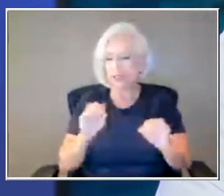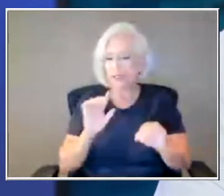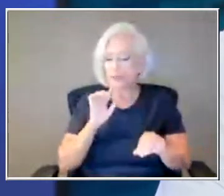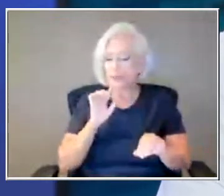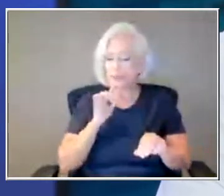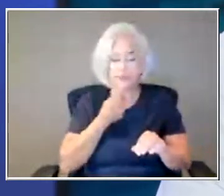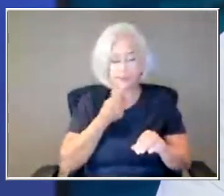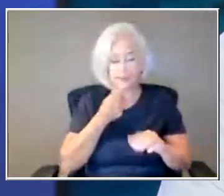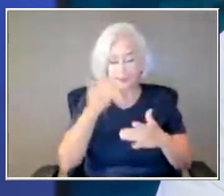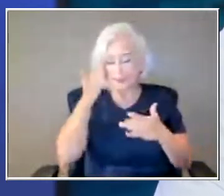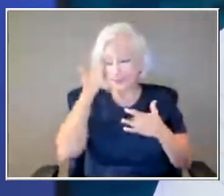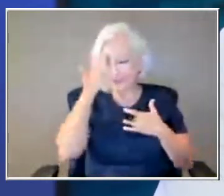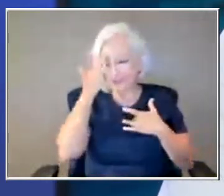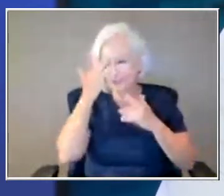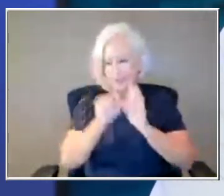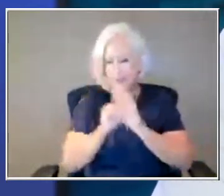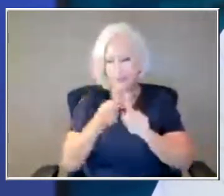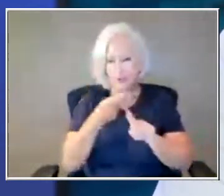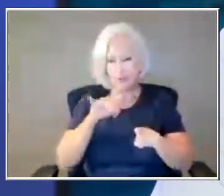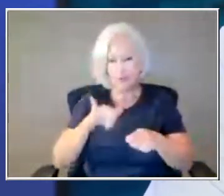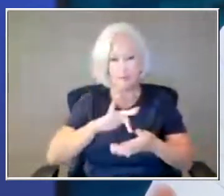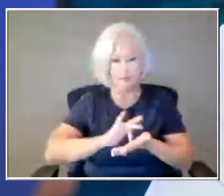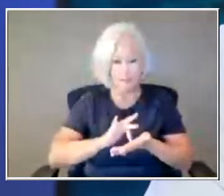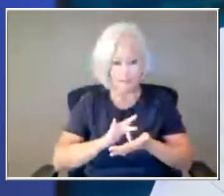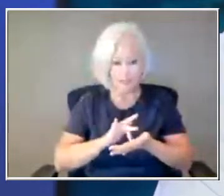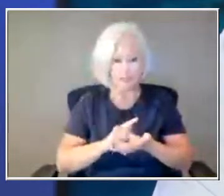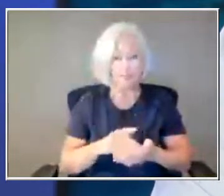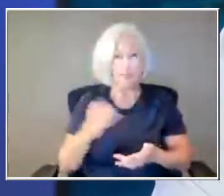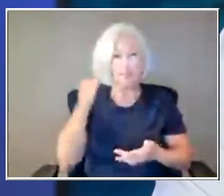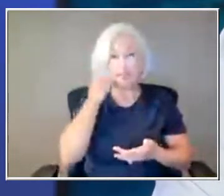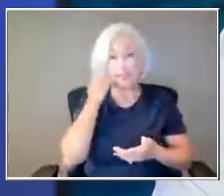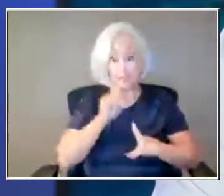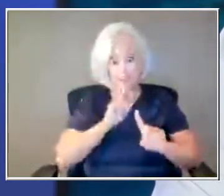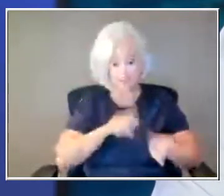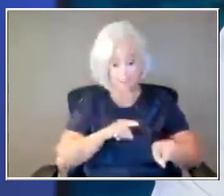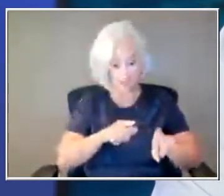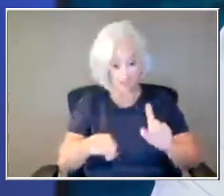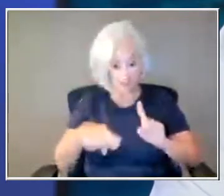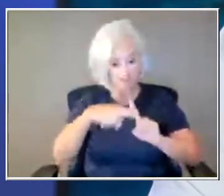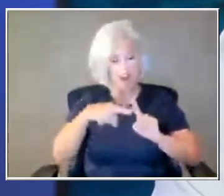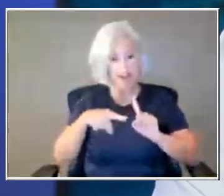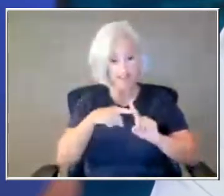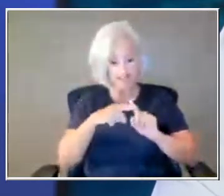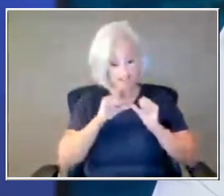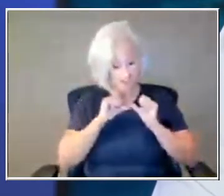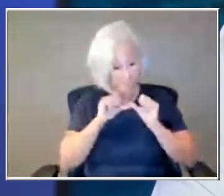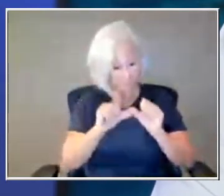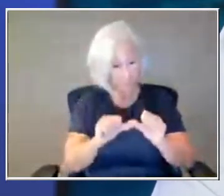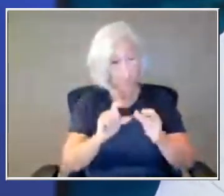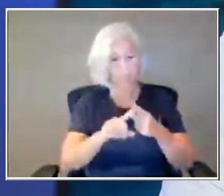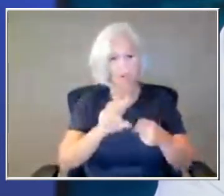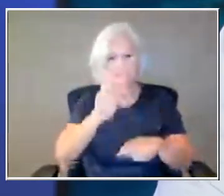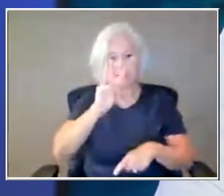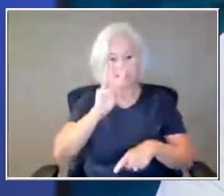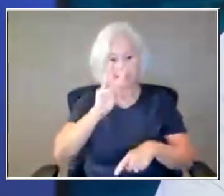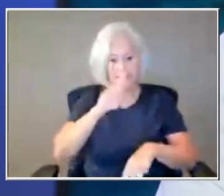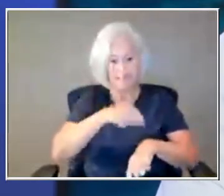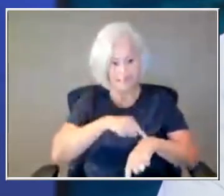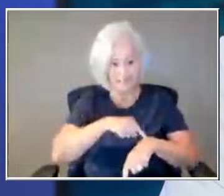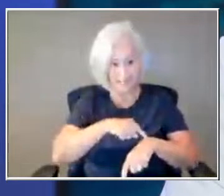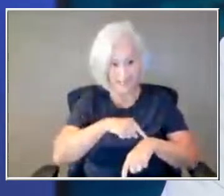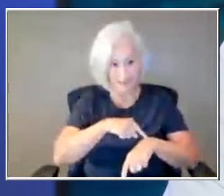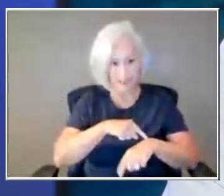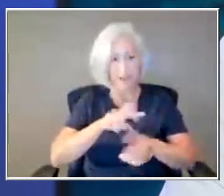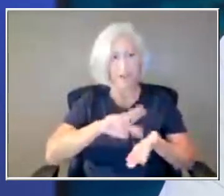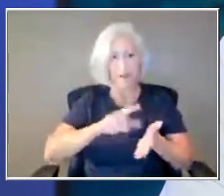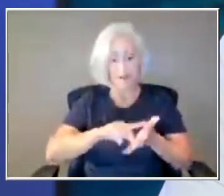as they are responding without much side effects, we continue for the entire duration of the 6 treatments over 6 weeks, which is 36 weeks in